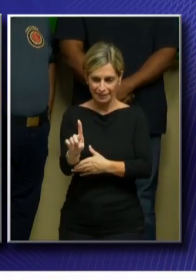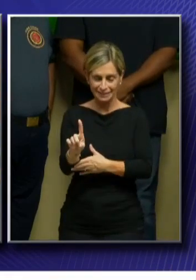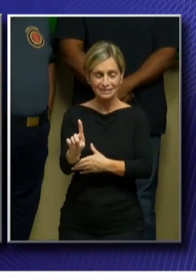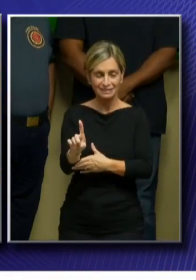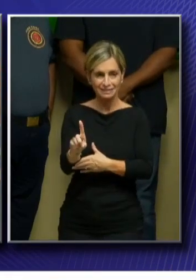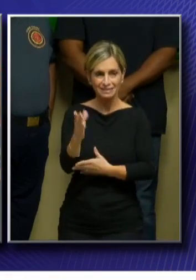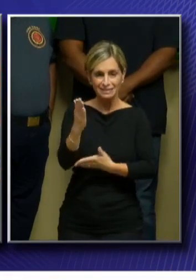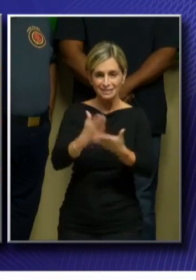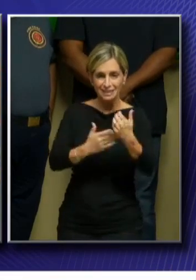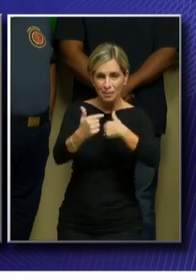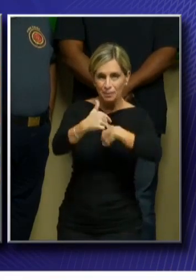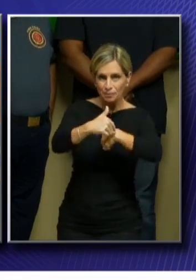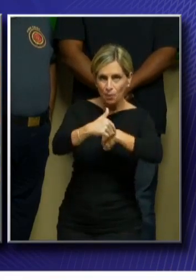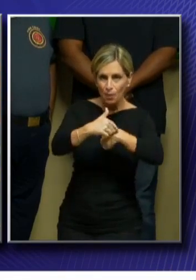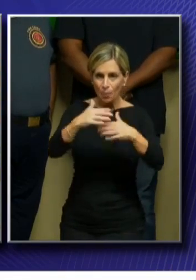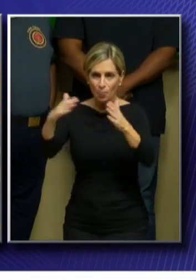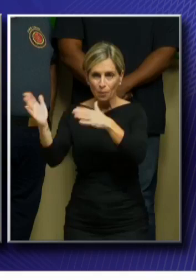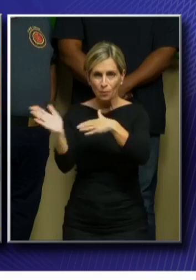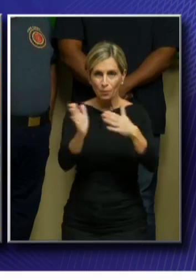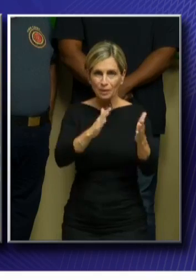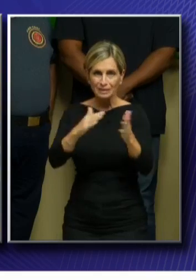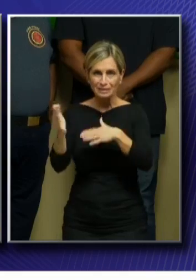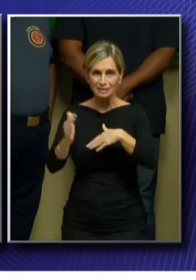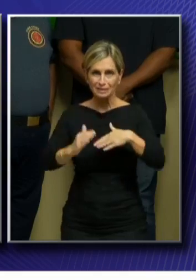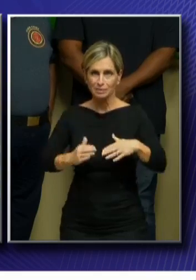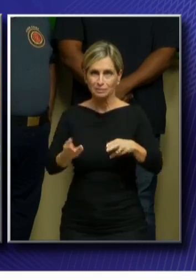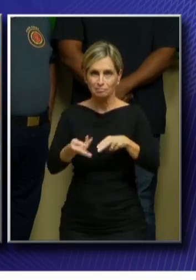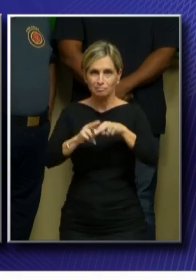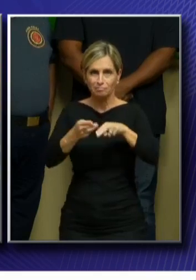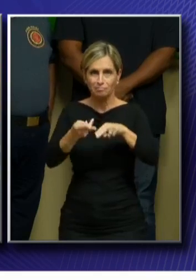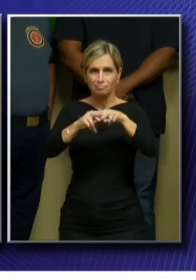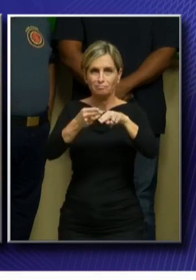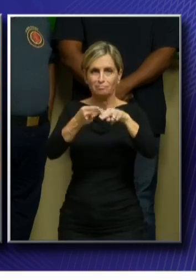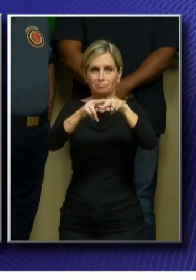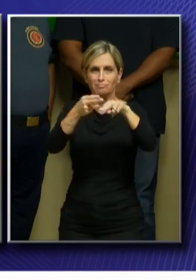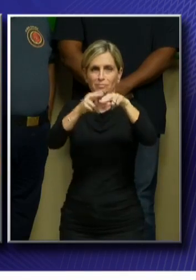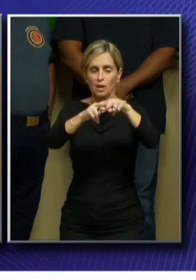that we will actually close total access to the islands.